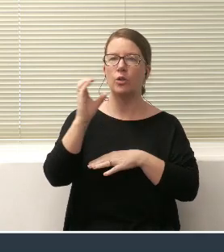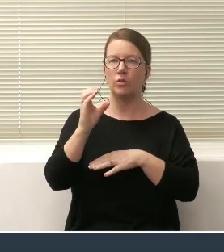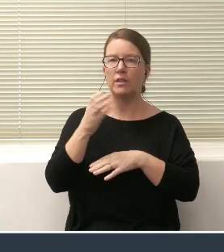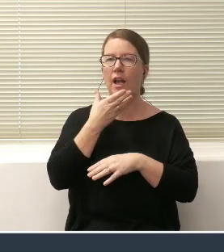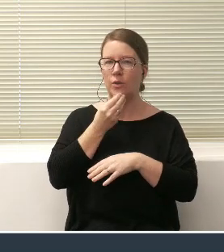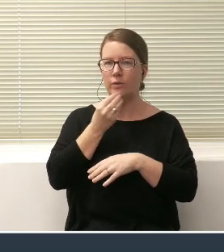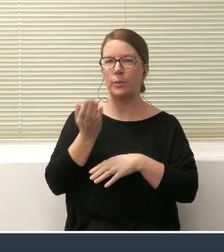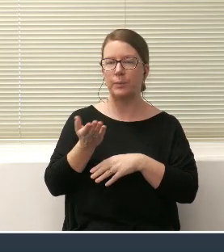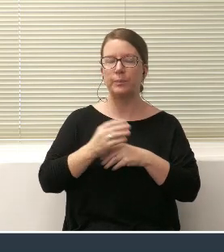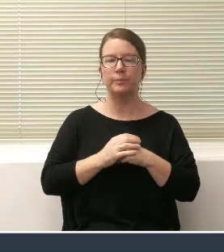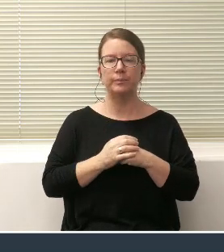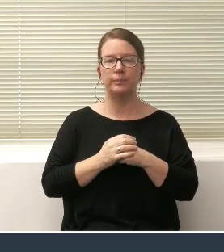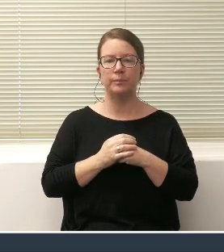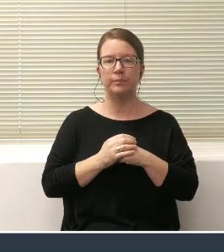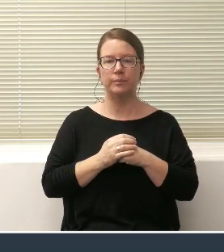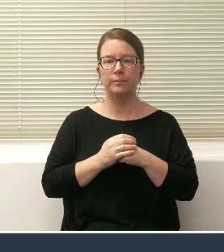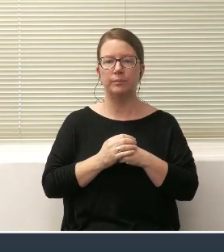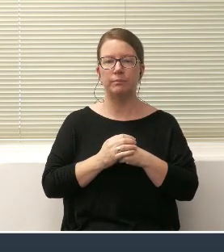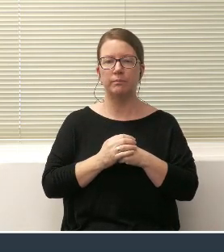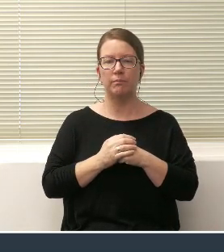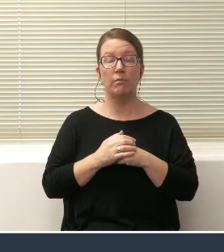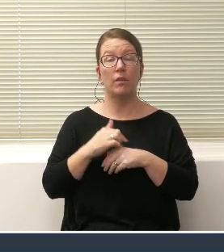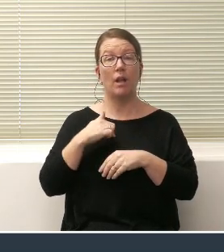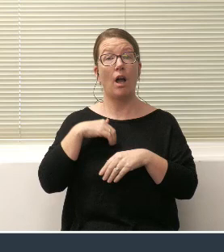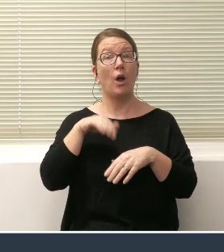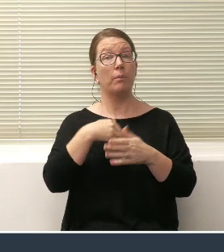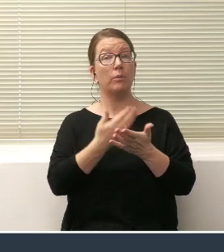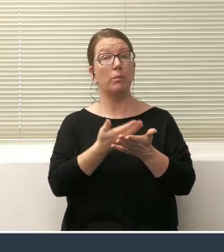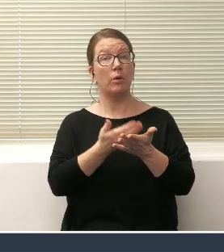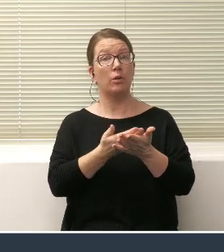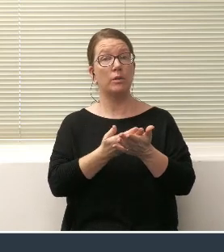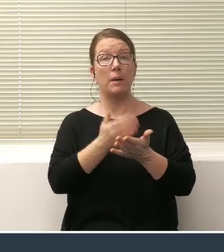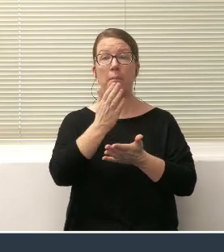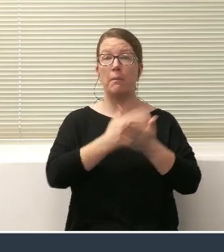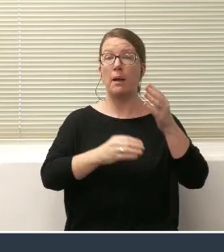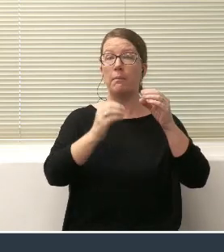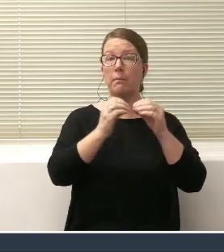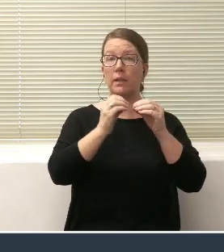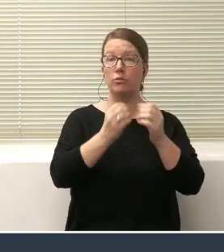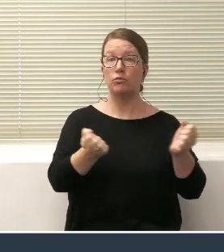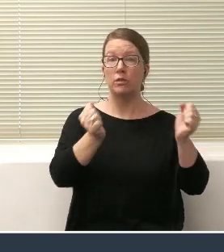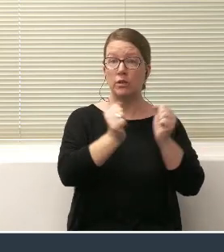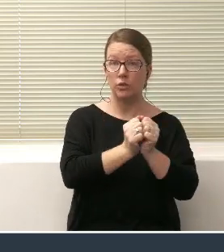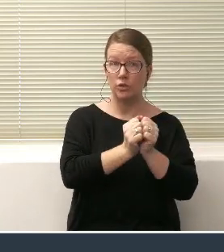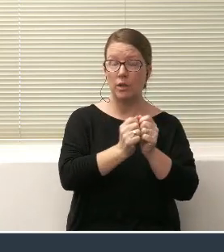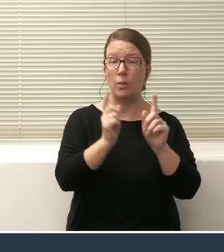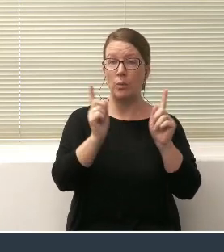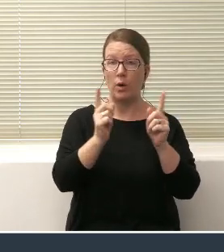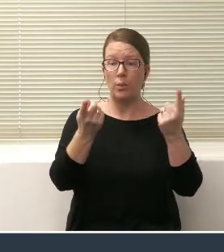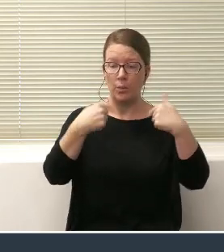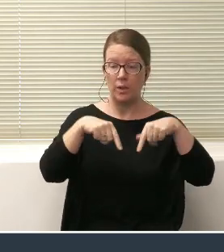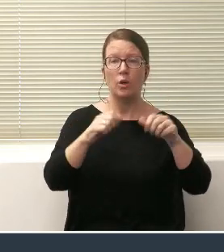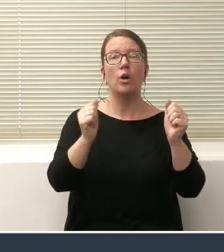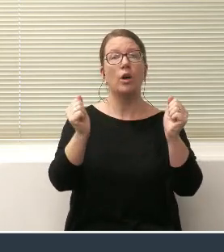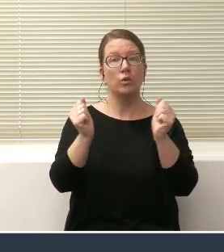That's really useful. So I'd like to propose that we have Part B of the resolution being that we agree to